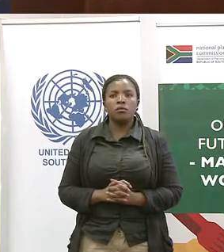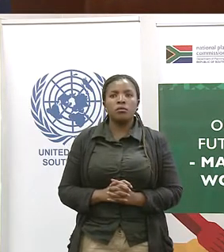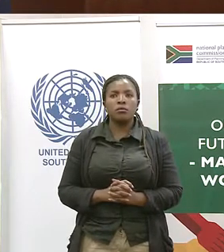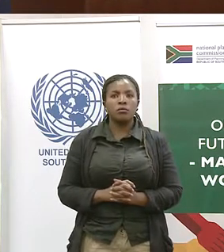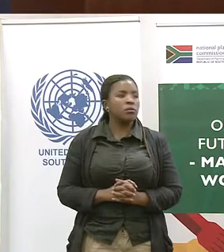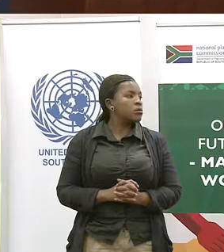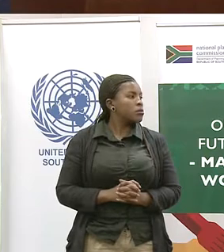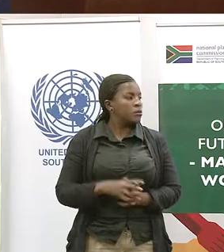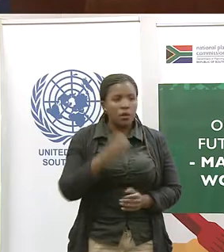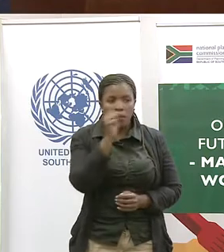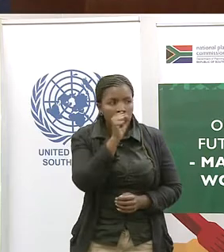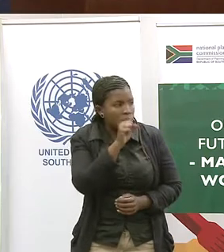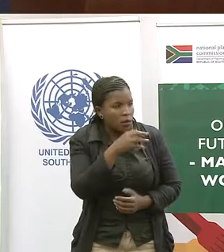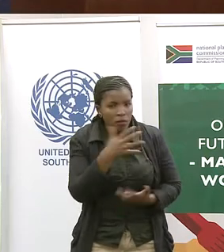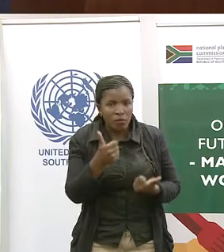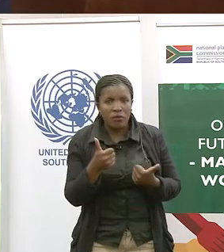Okay, the mic is on. Okay.